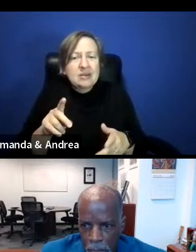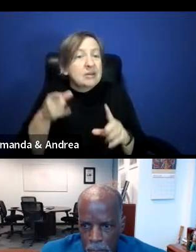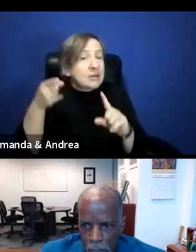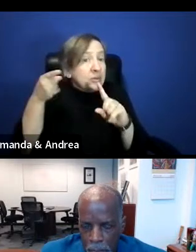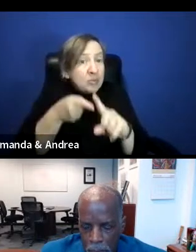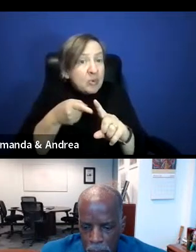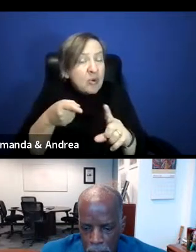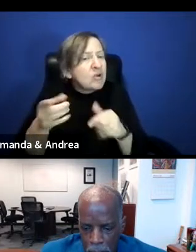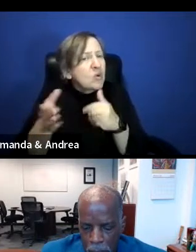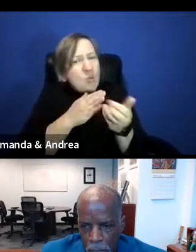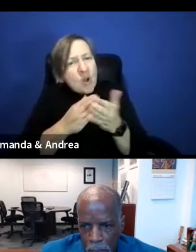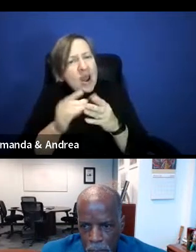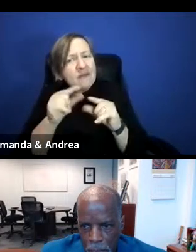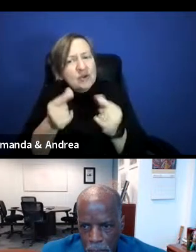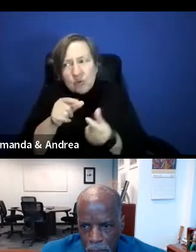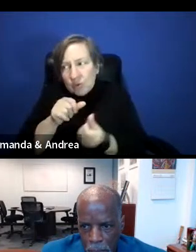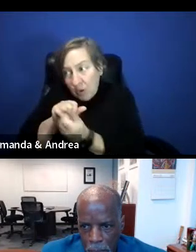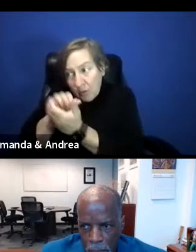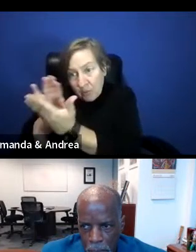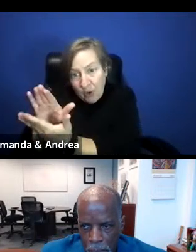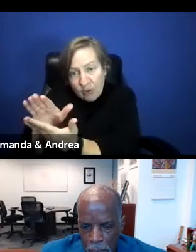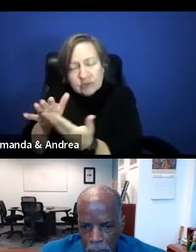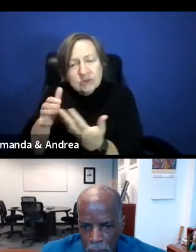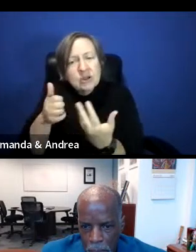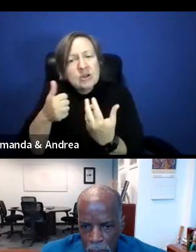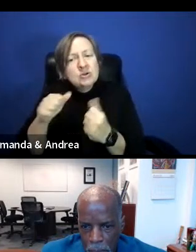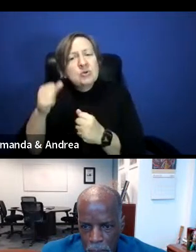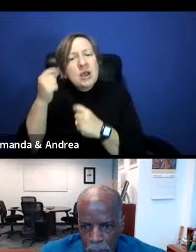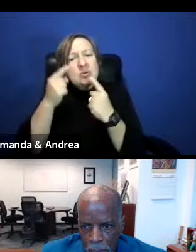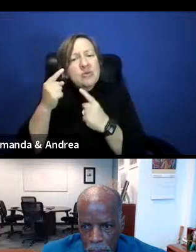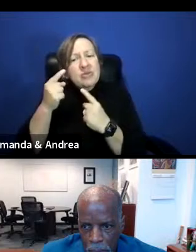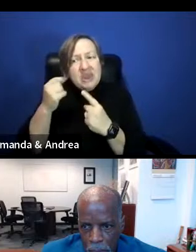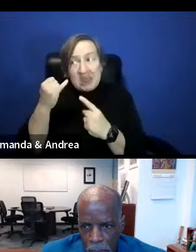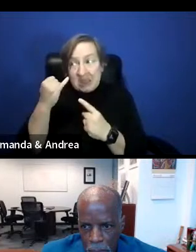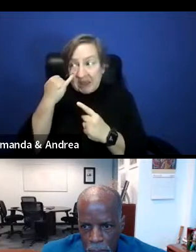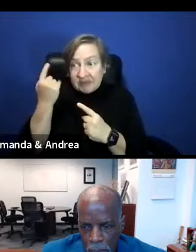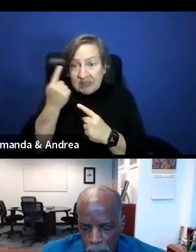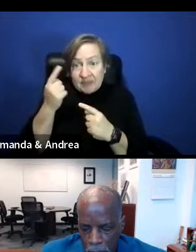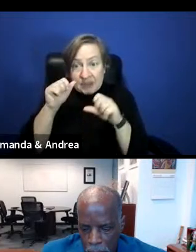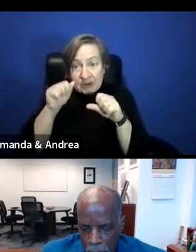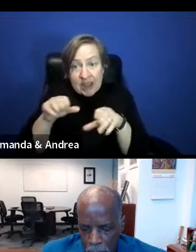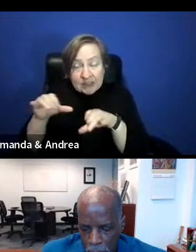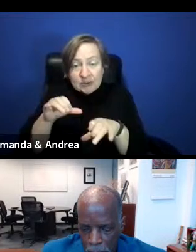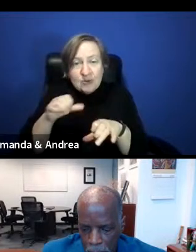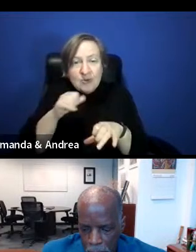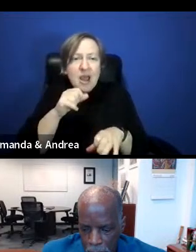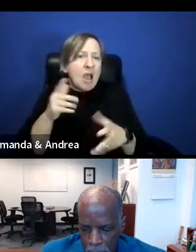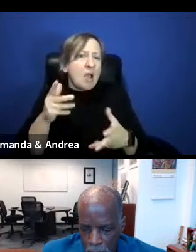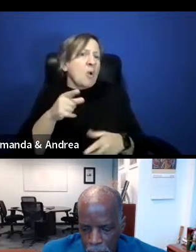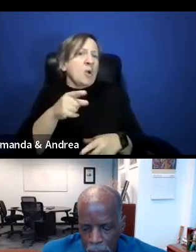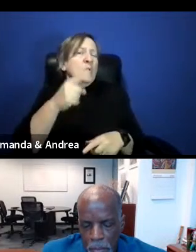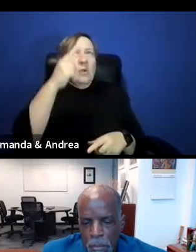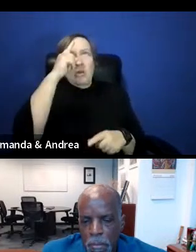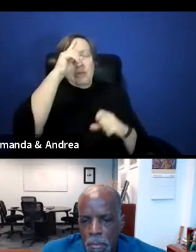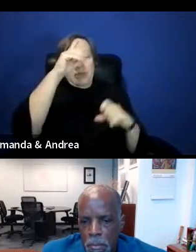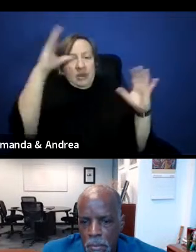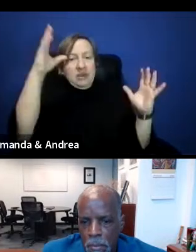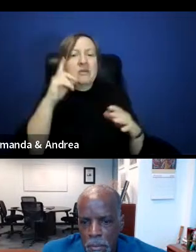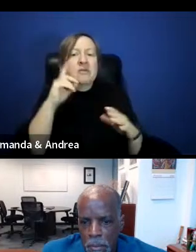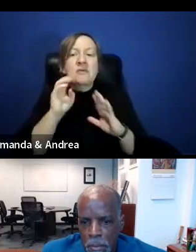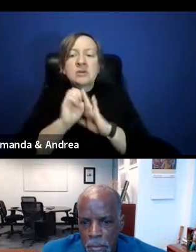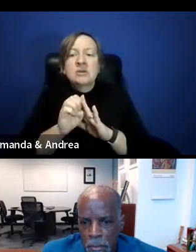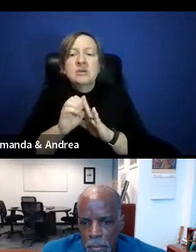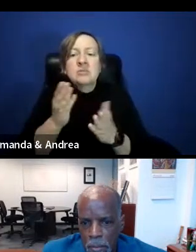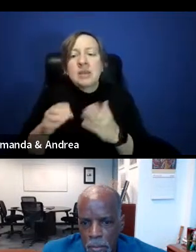whatever group you approach, try to think if there are things that can be done outside the box. In other words, there may be